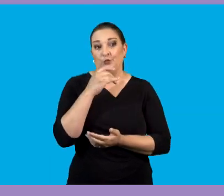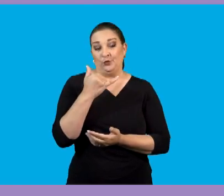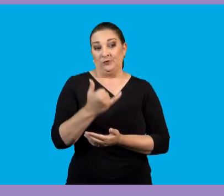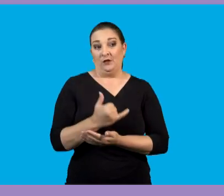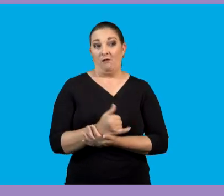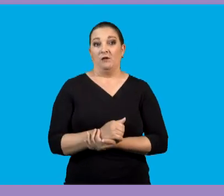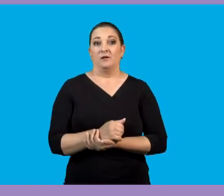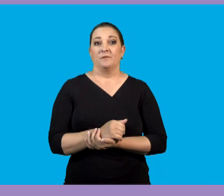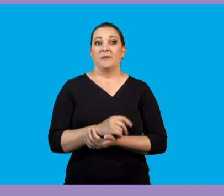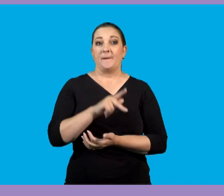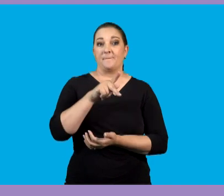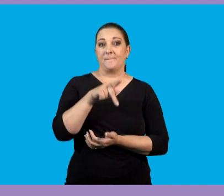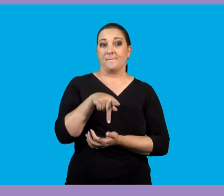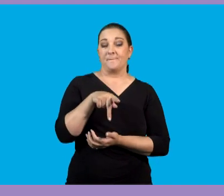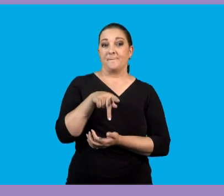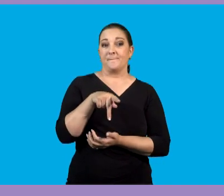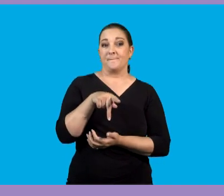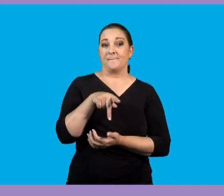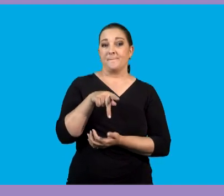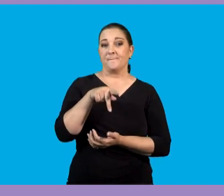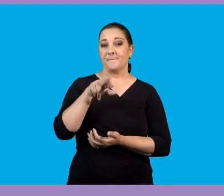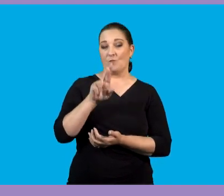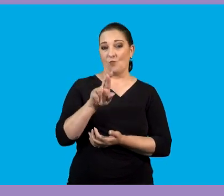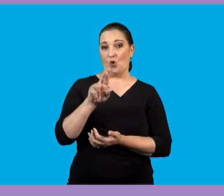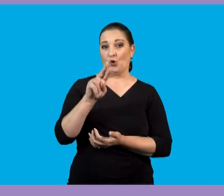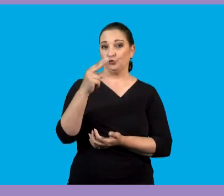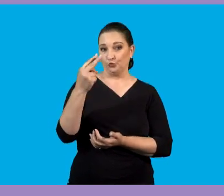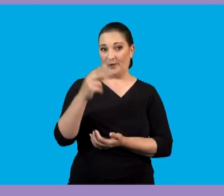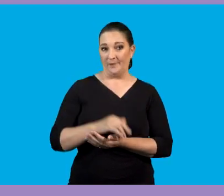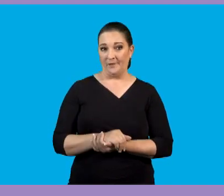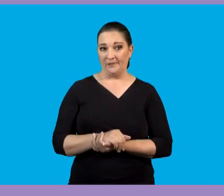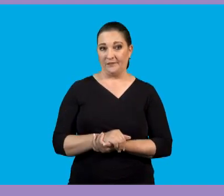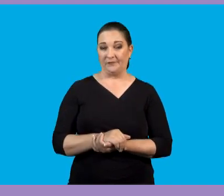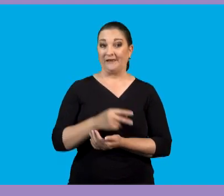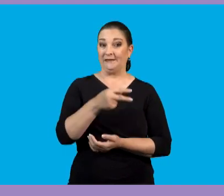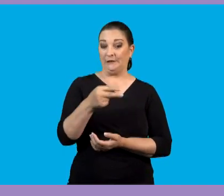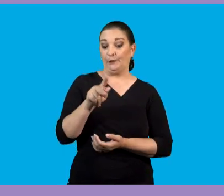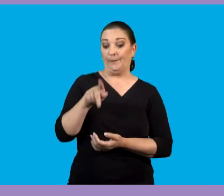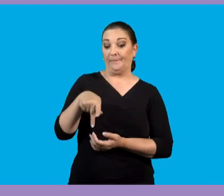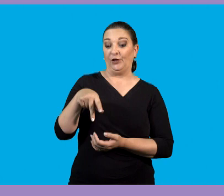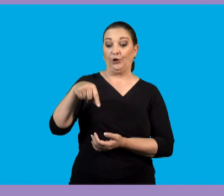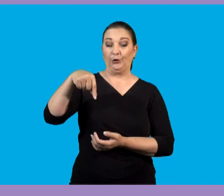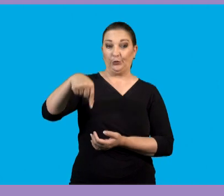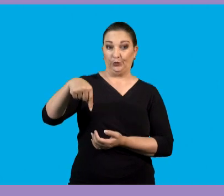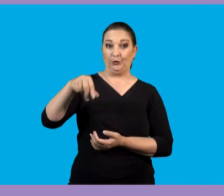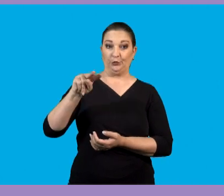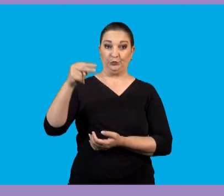unknown side. So we know that Pythagoras says that PR squared is equals to PQ squared